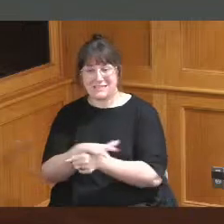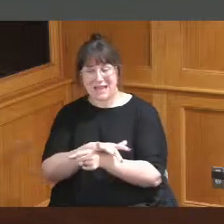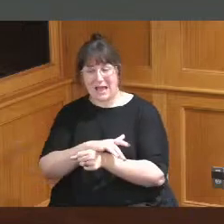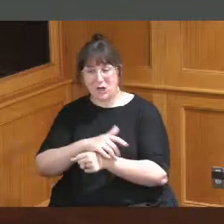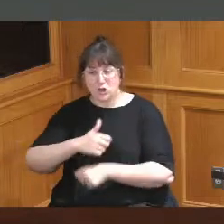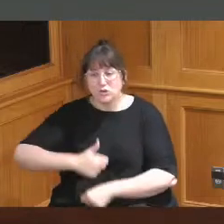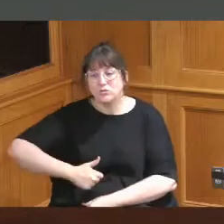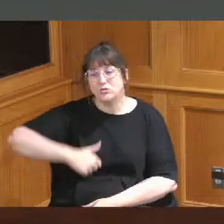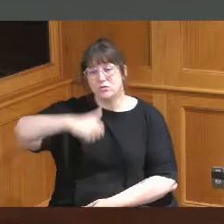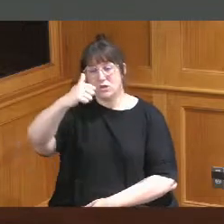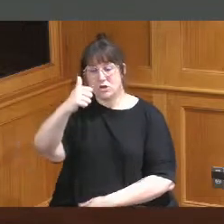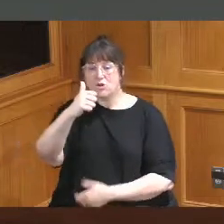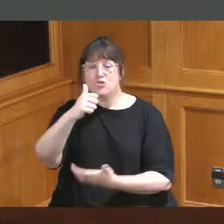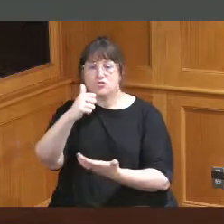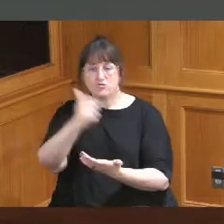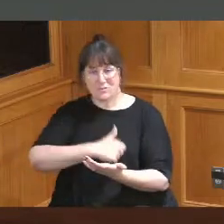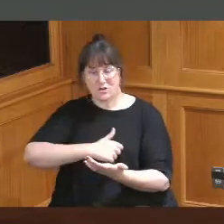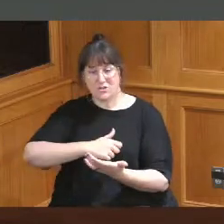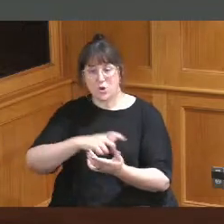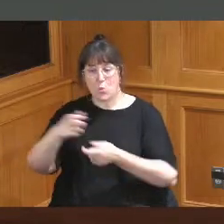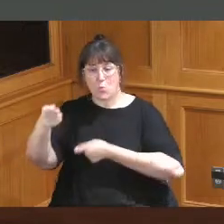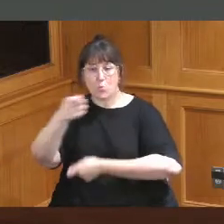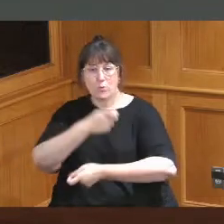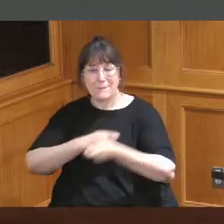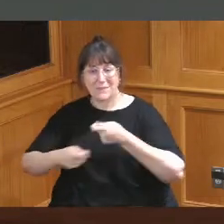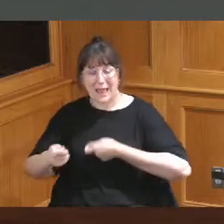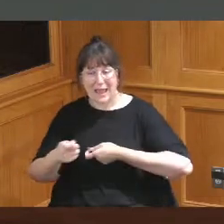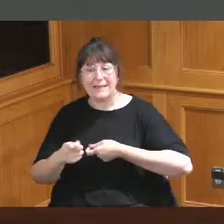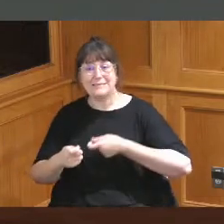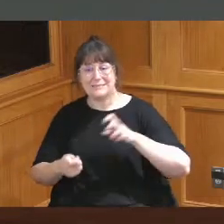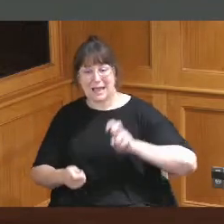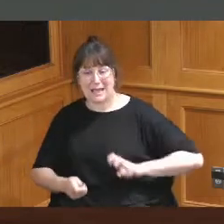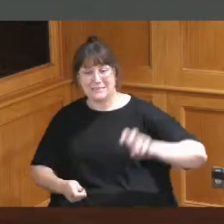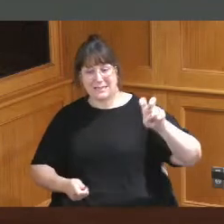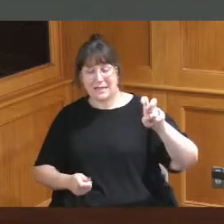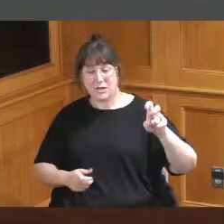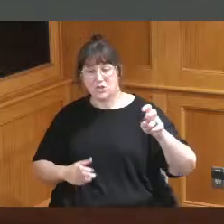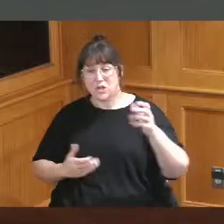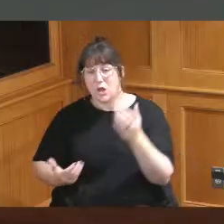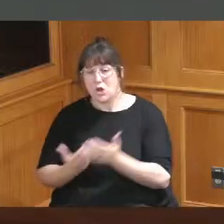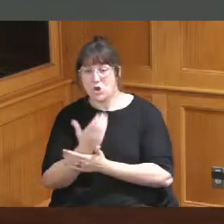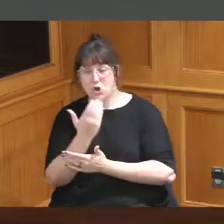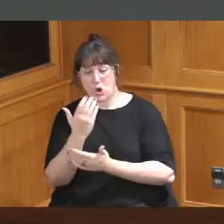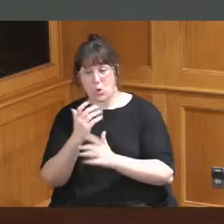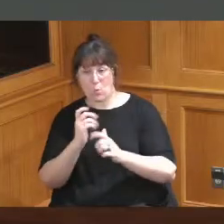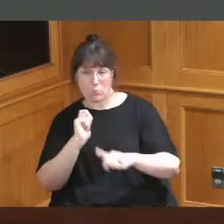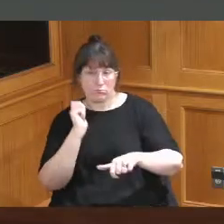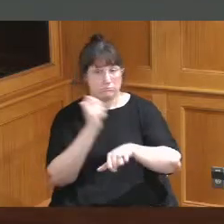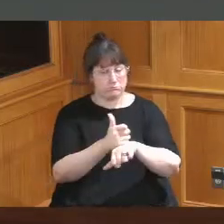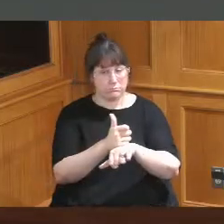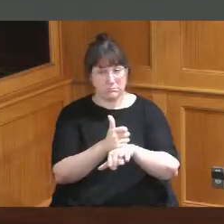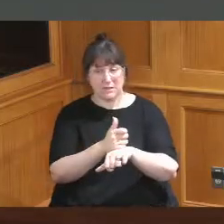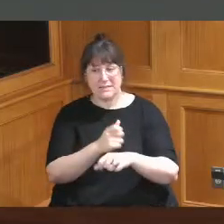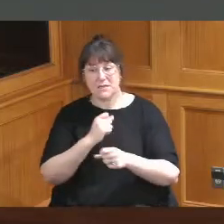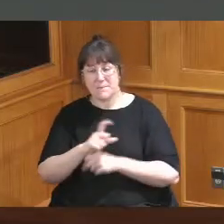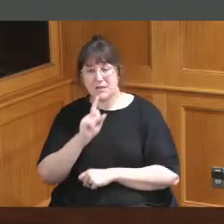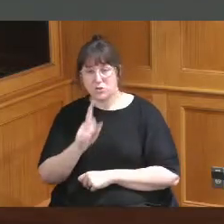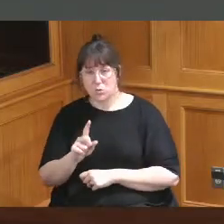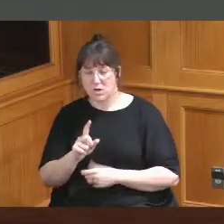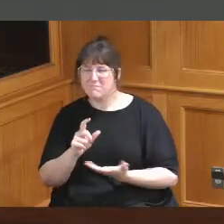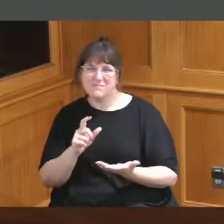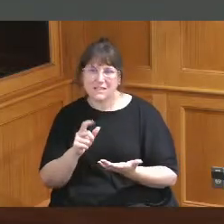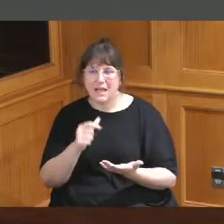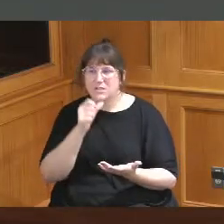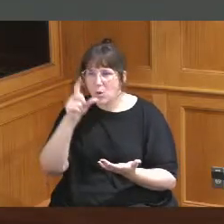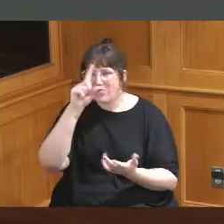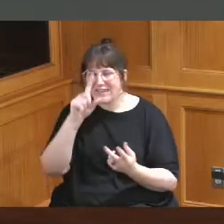transportation project, which will replace escalators that are there and make some new ones to make sure I don't think it's an